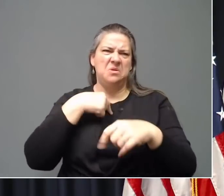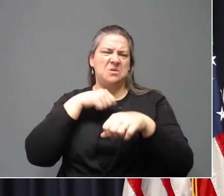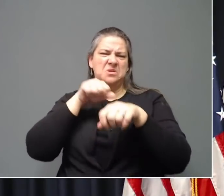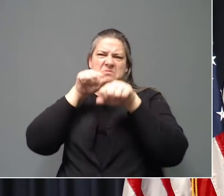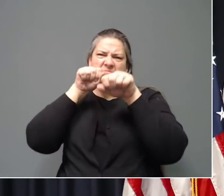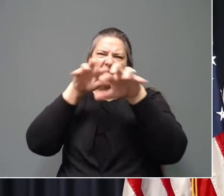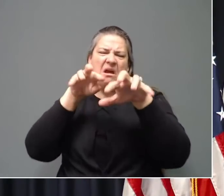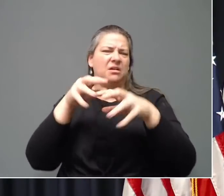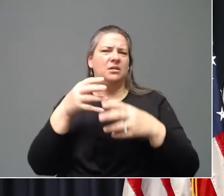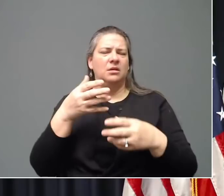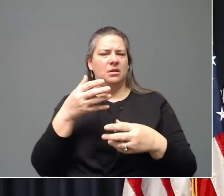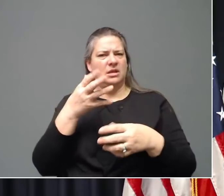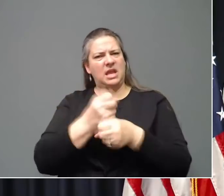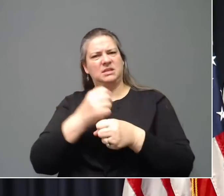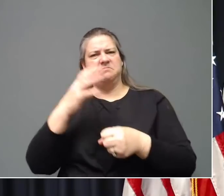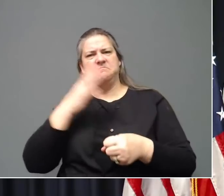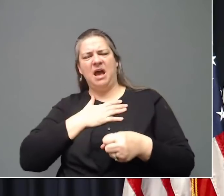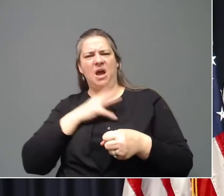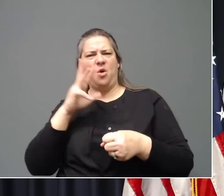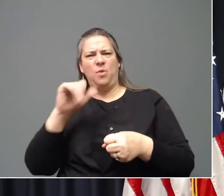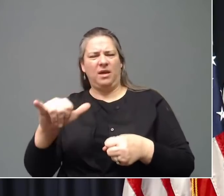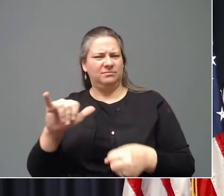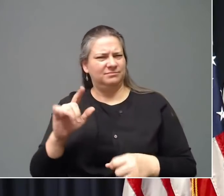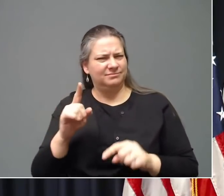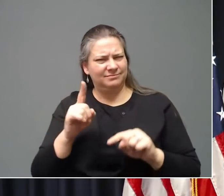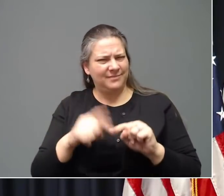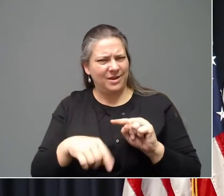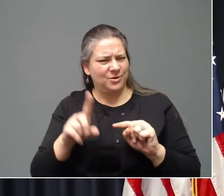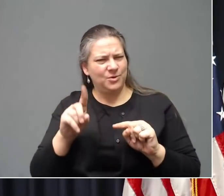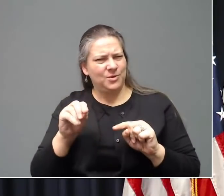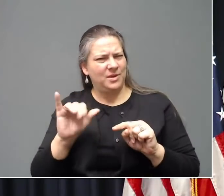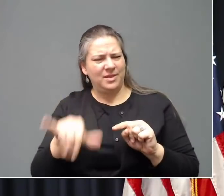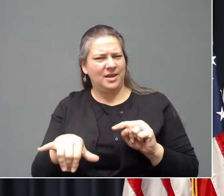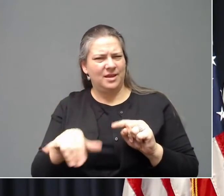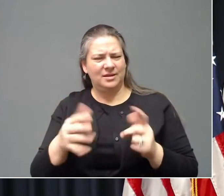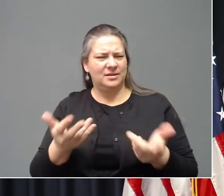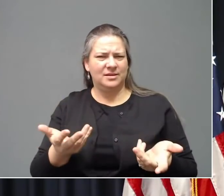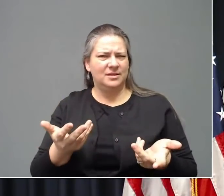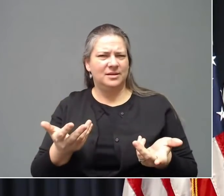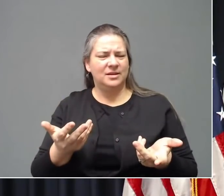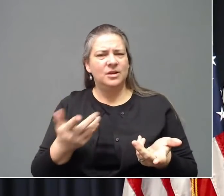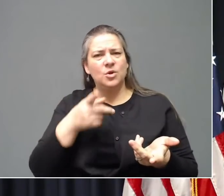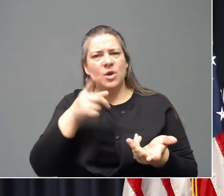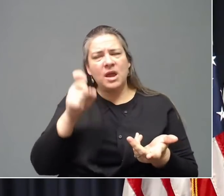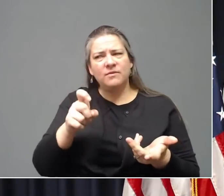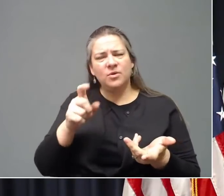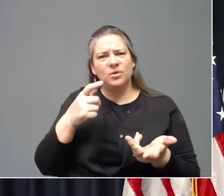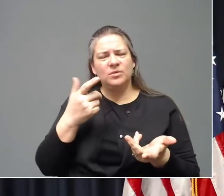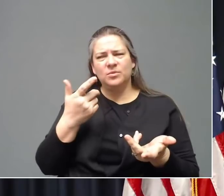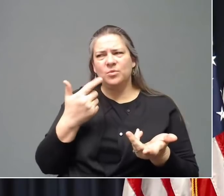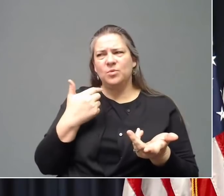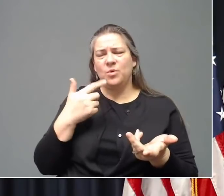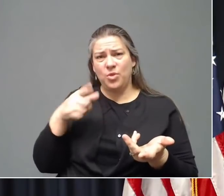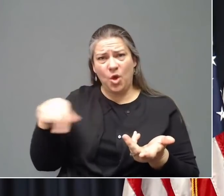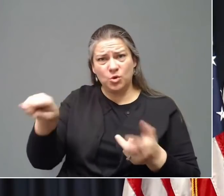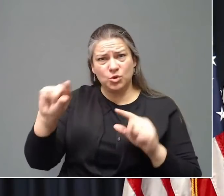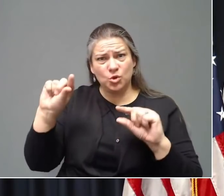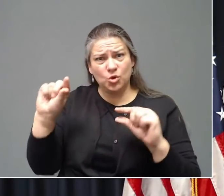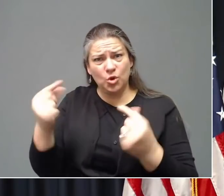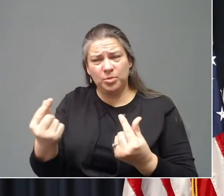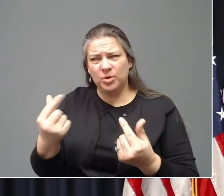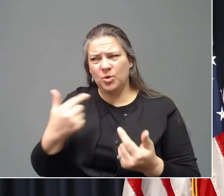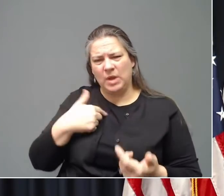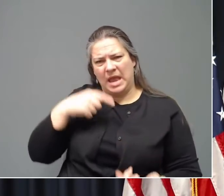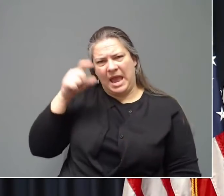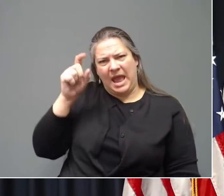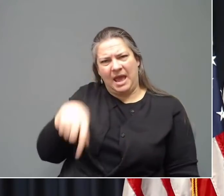And it's time that we start treating some of these groups for what they are. And just remember, a lot of people